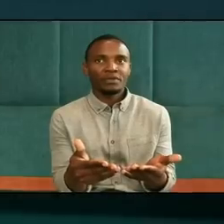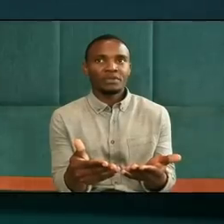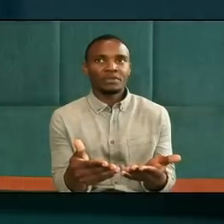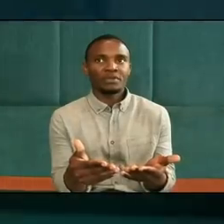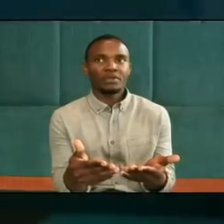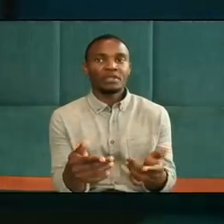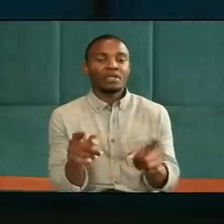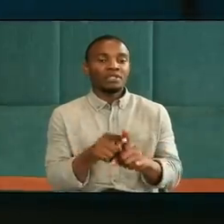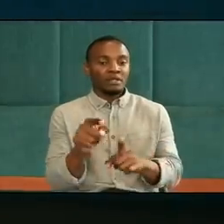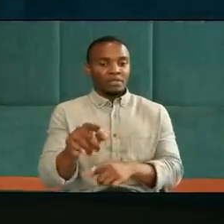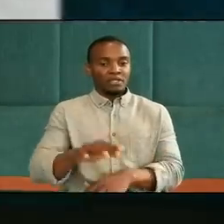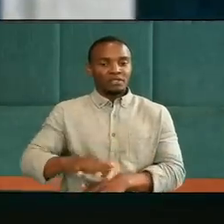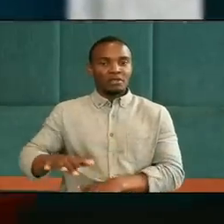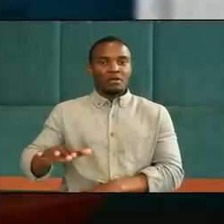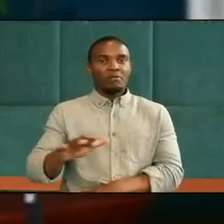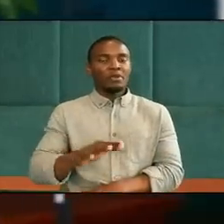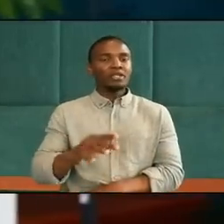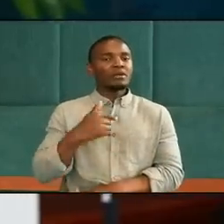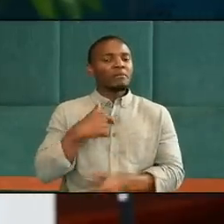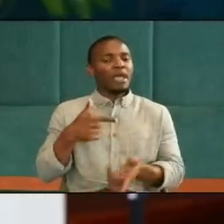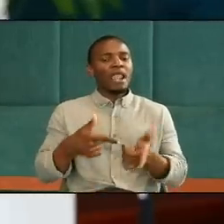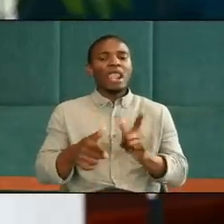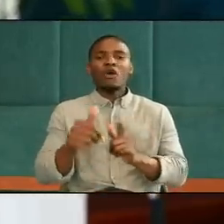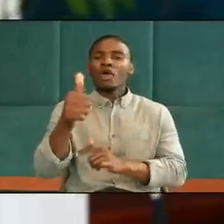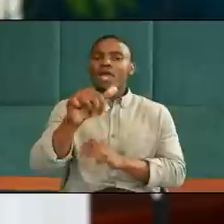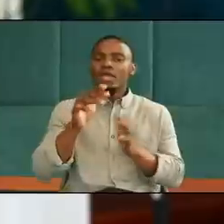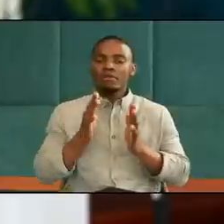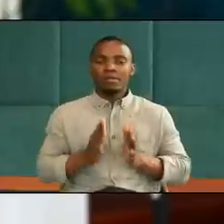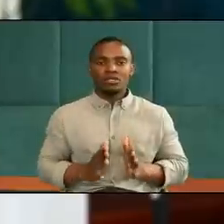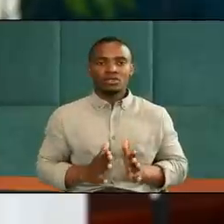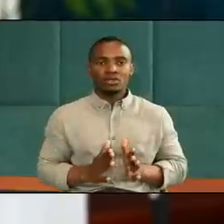I'm going to open this altar for somebody, anybody.